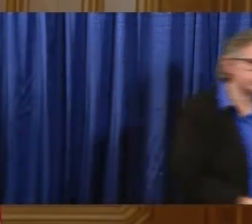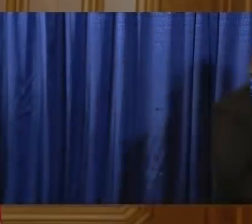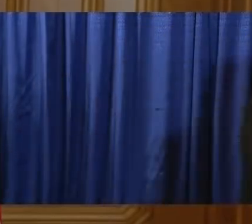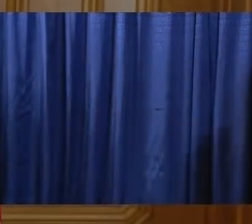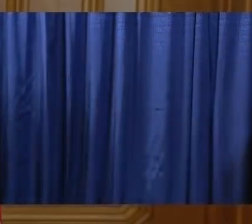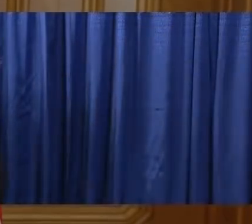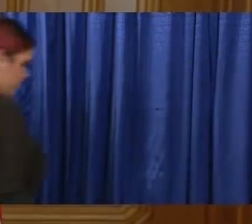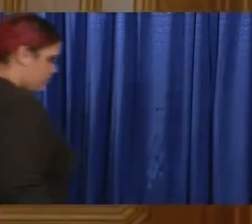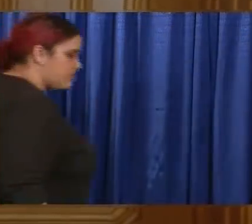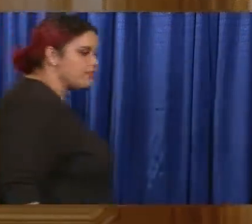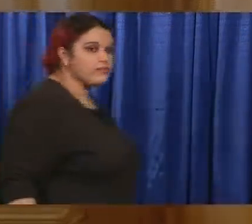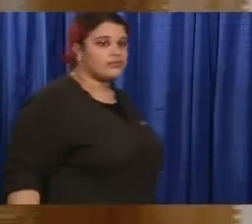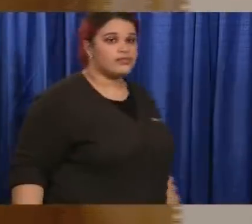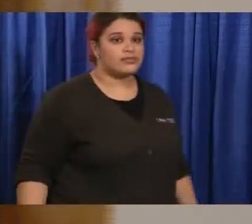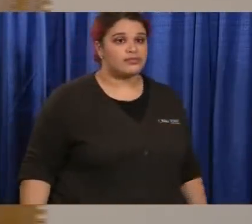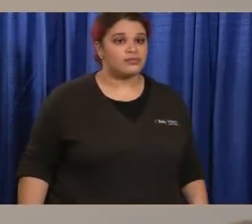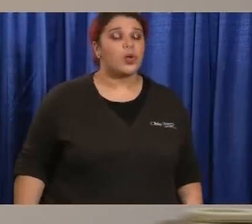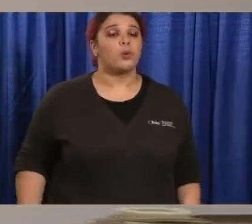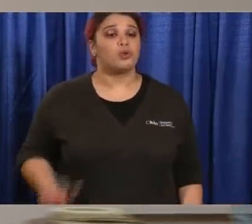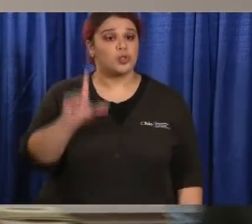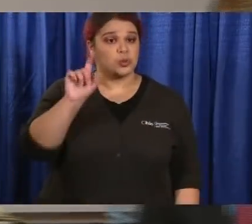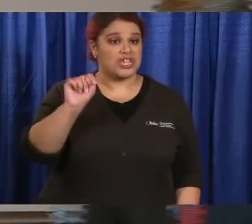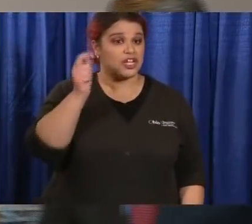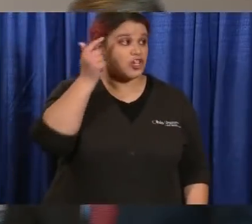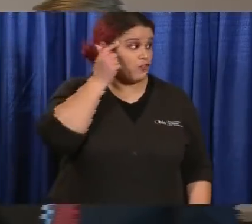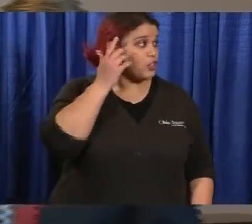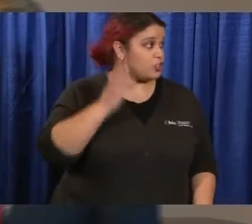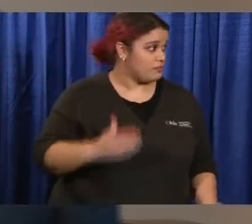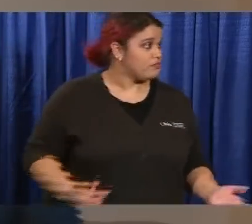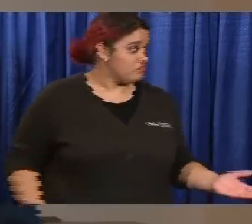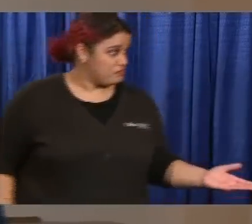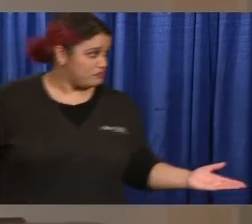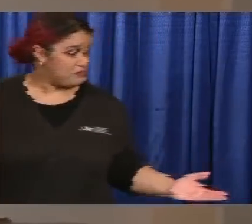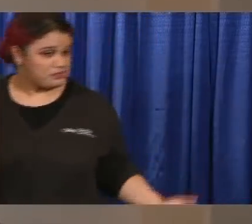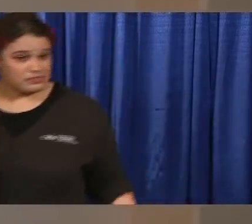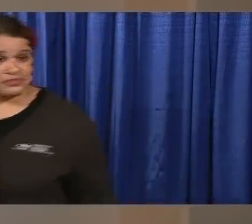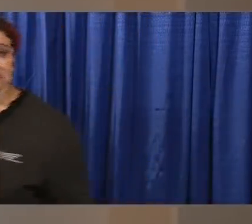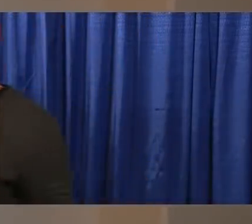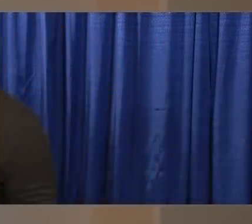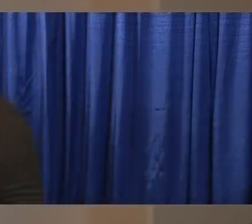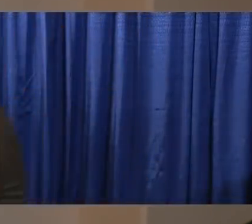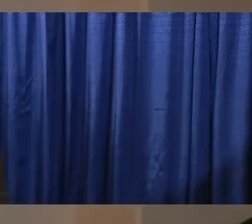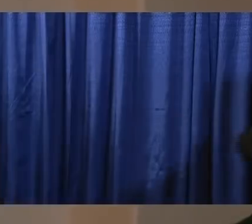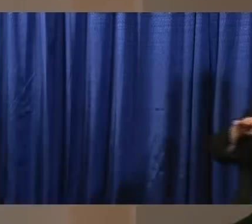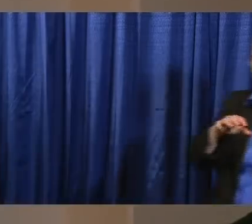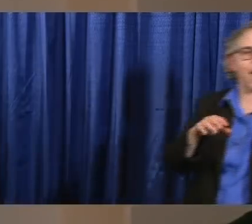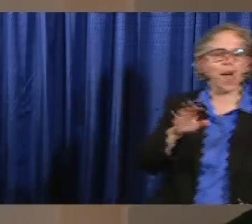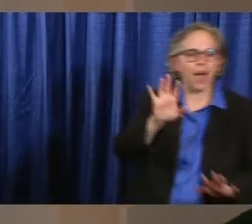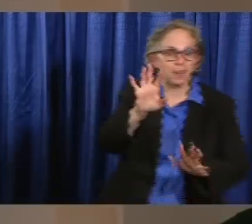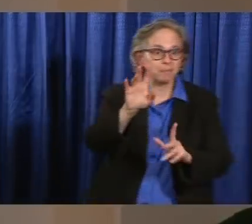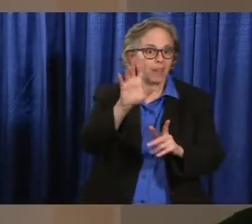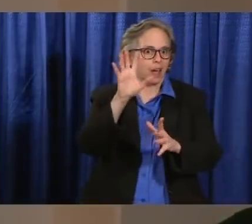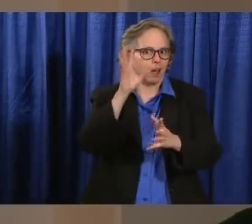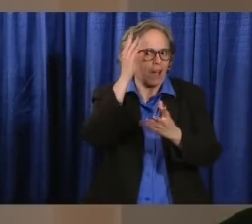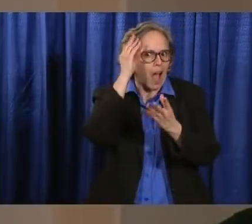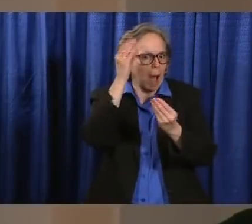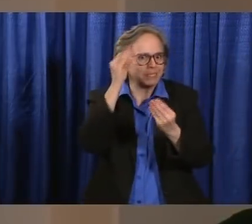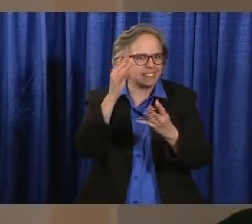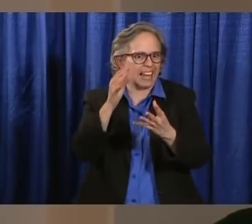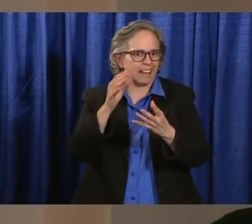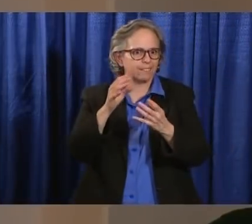I have one update to the question that Molly Martinez from Spectrum asked